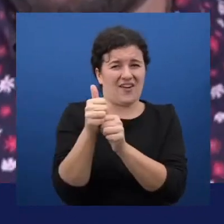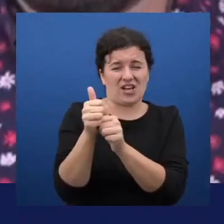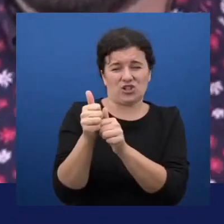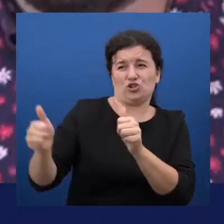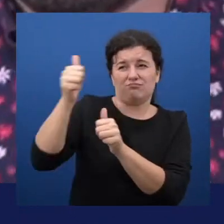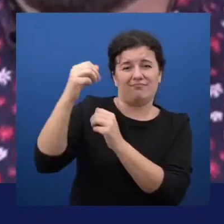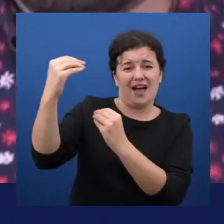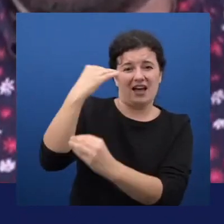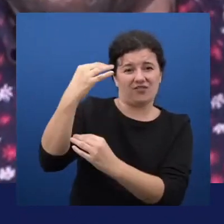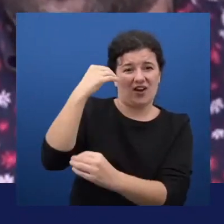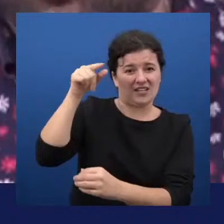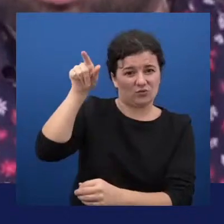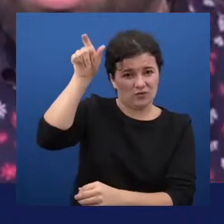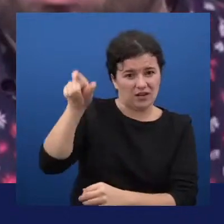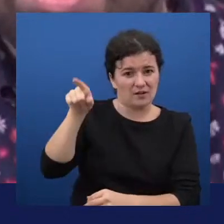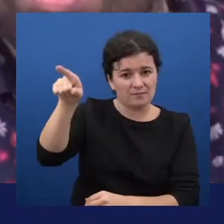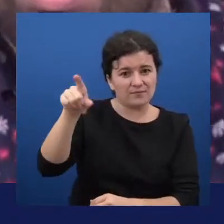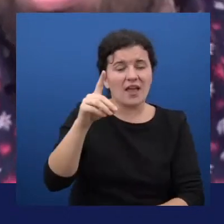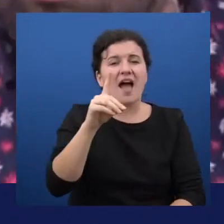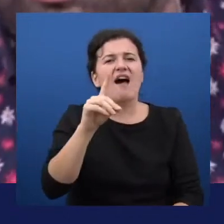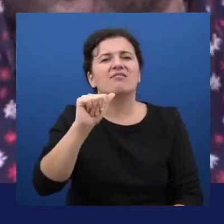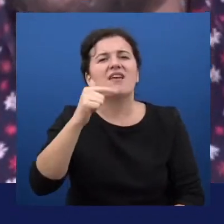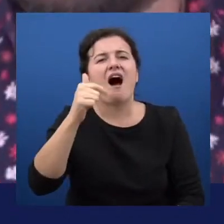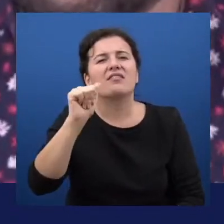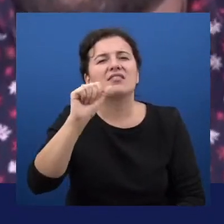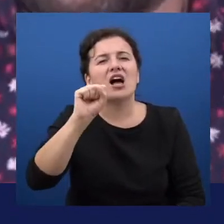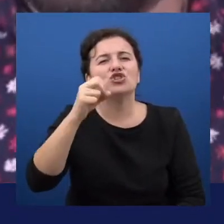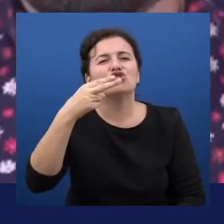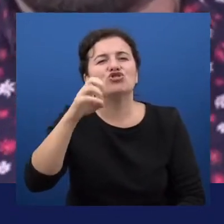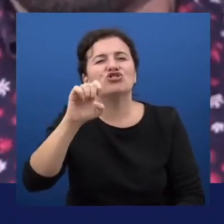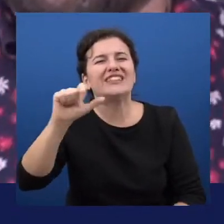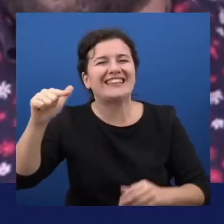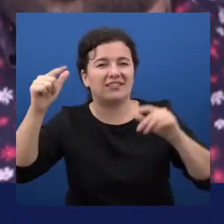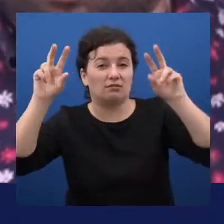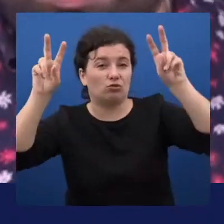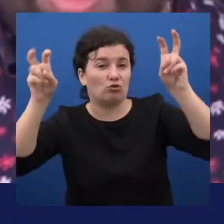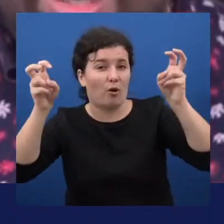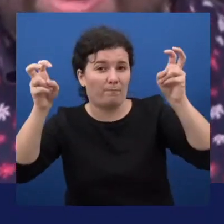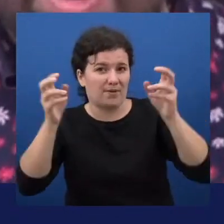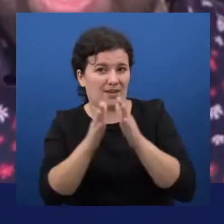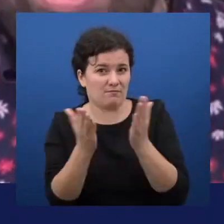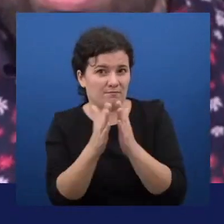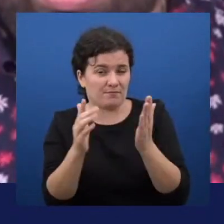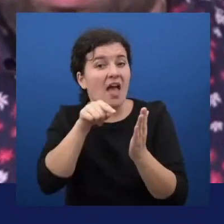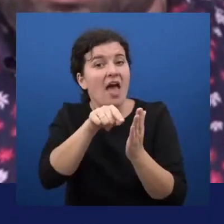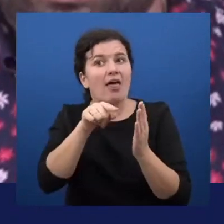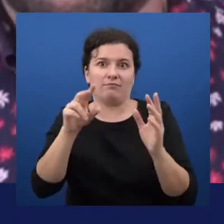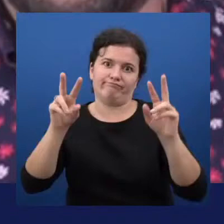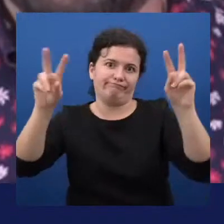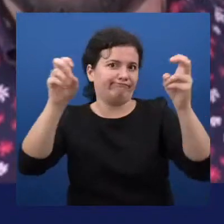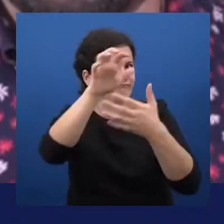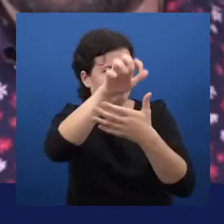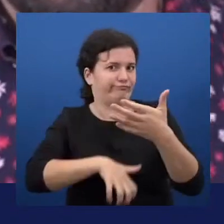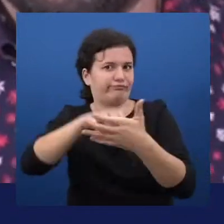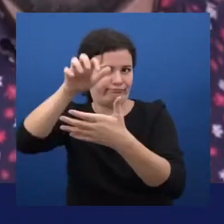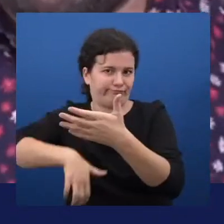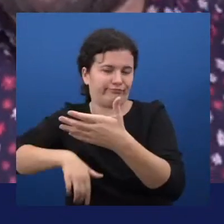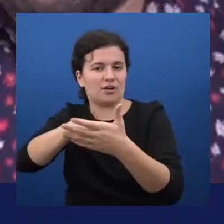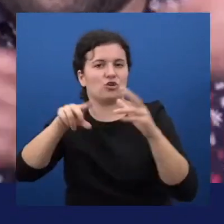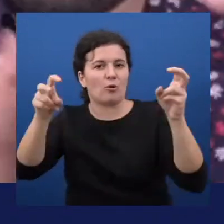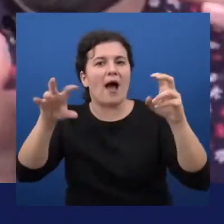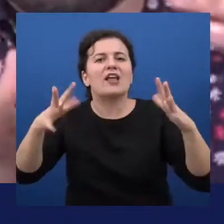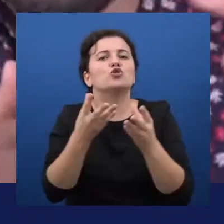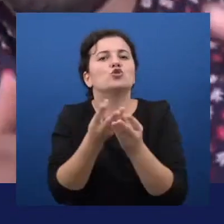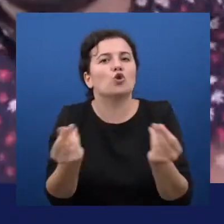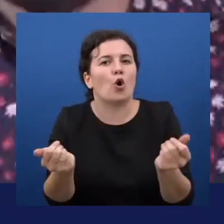a paper called Data Sheets, which in theory is supposed to solve this problem. In essence, what you do is you have a